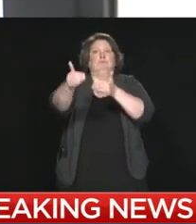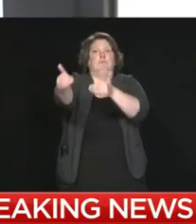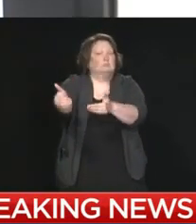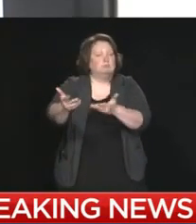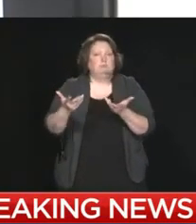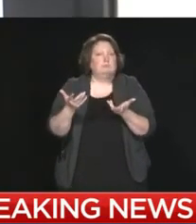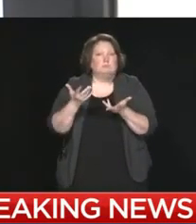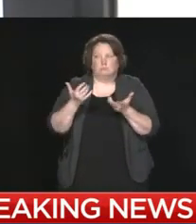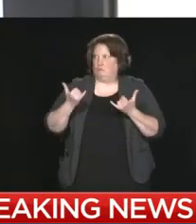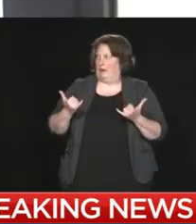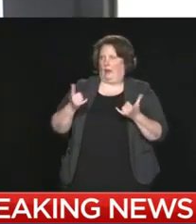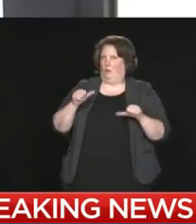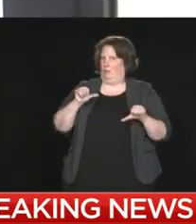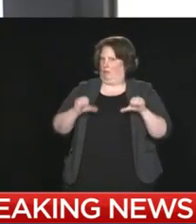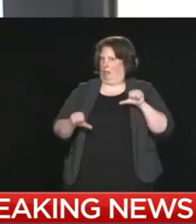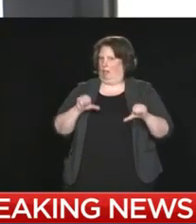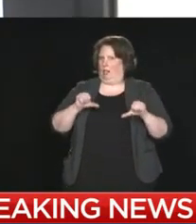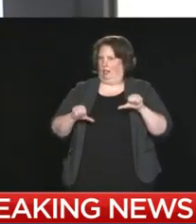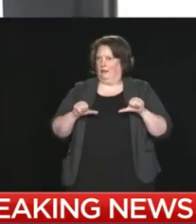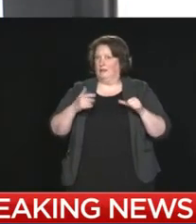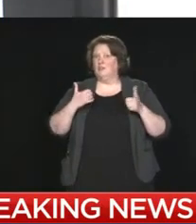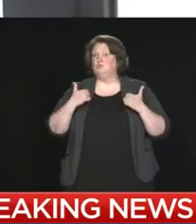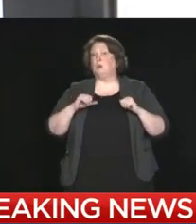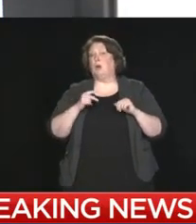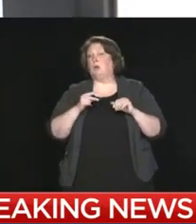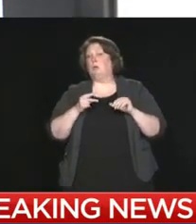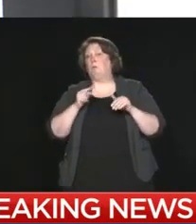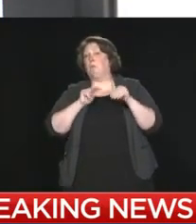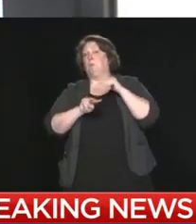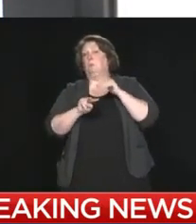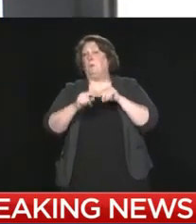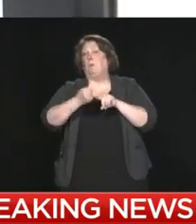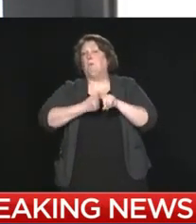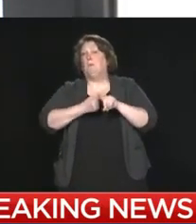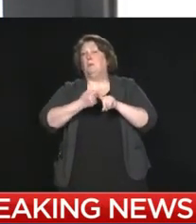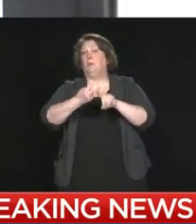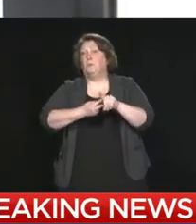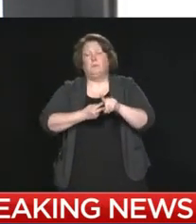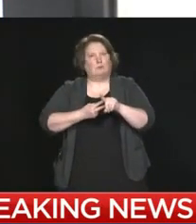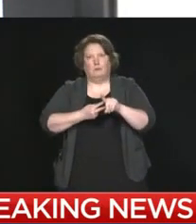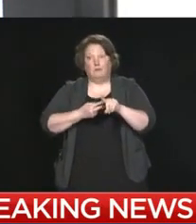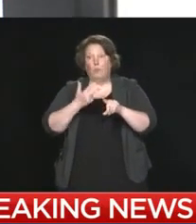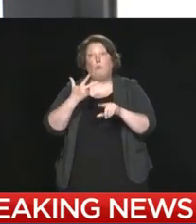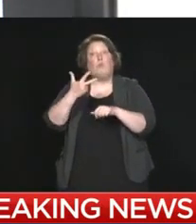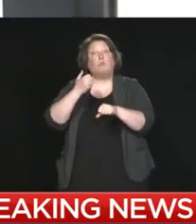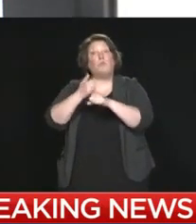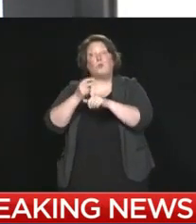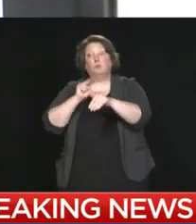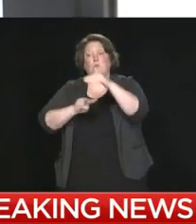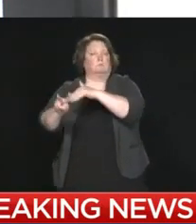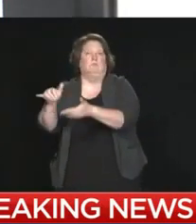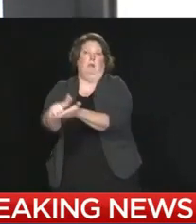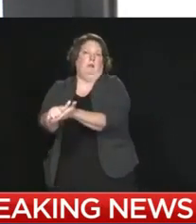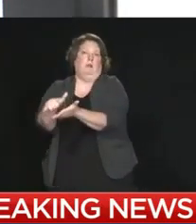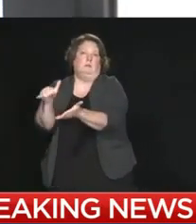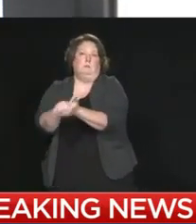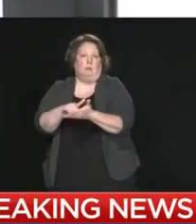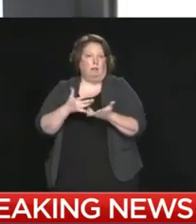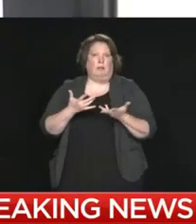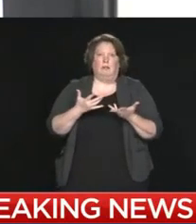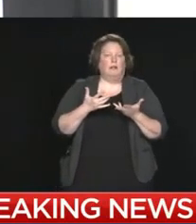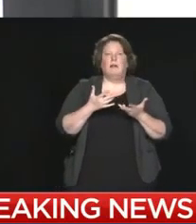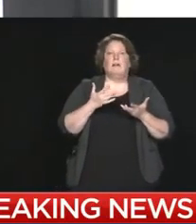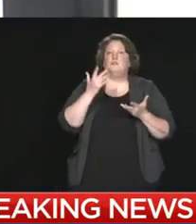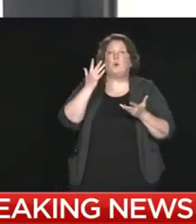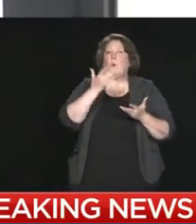time. We don't know what's going to happen in a month or two, never mind 2 or 3 years. We're going to continue to try and